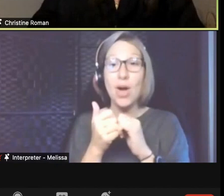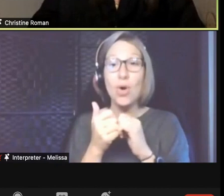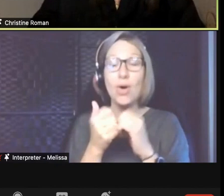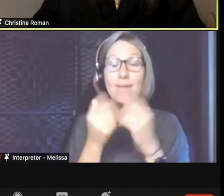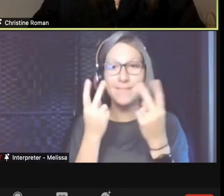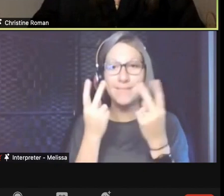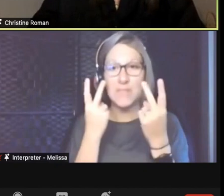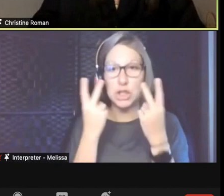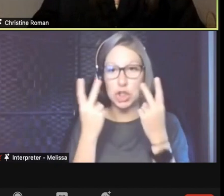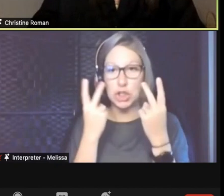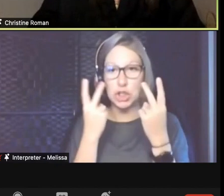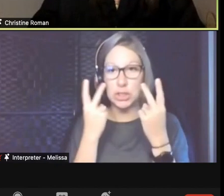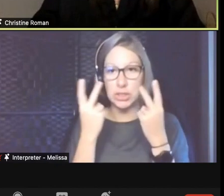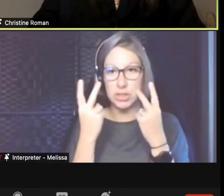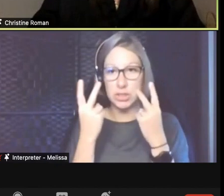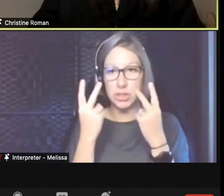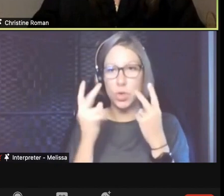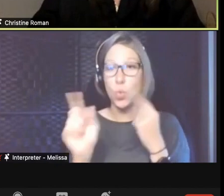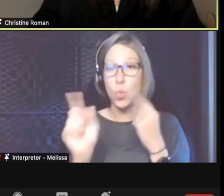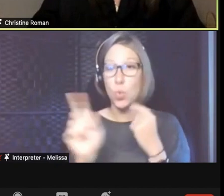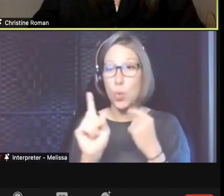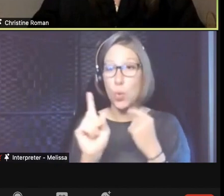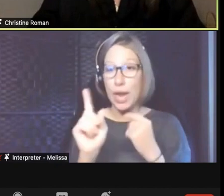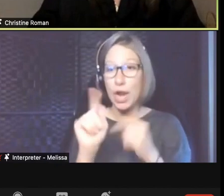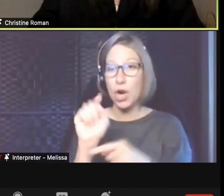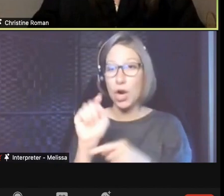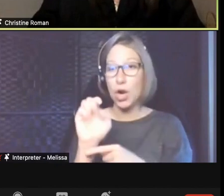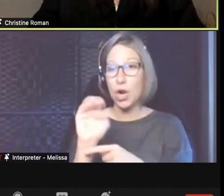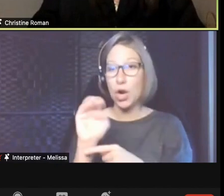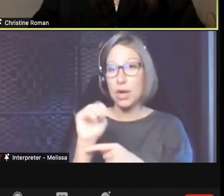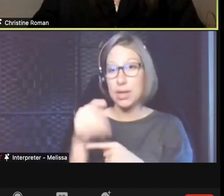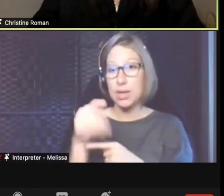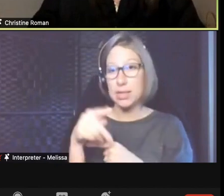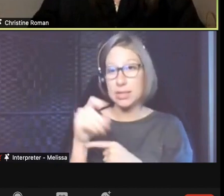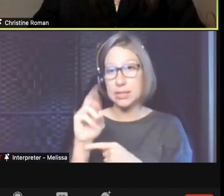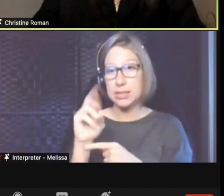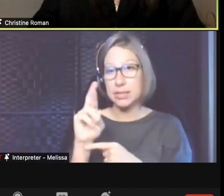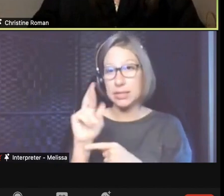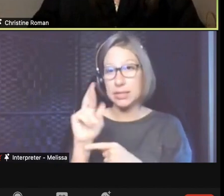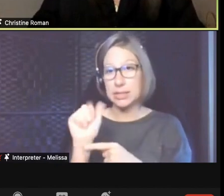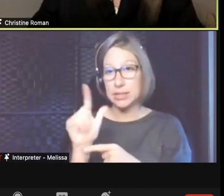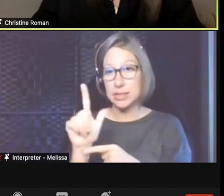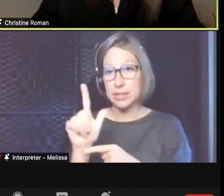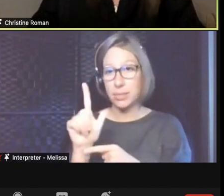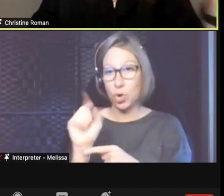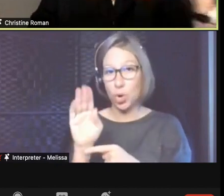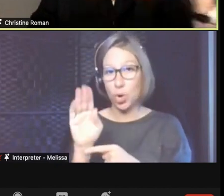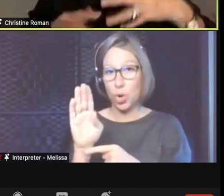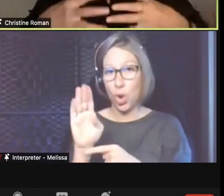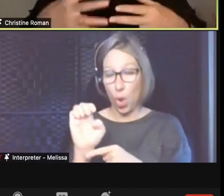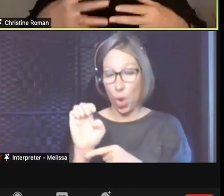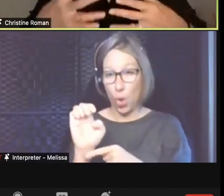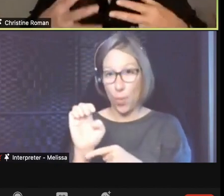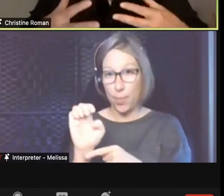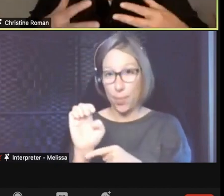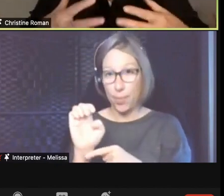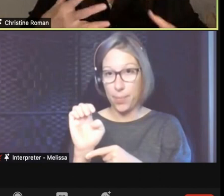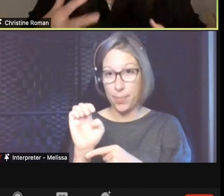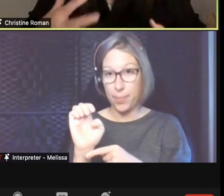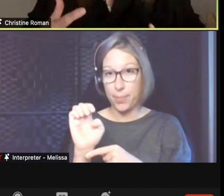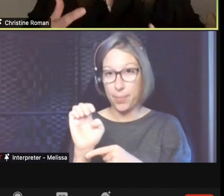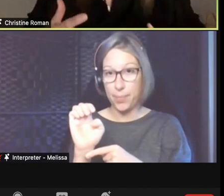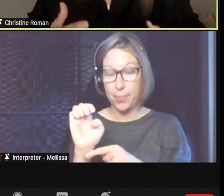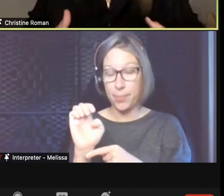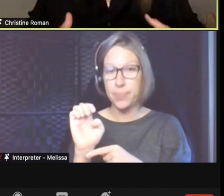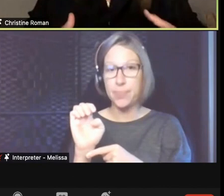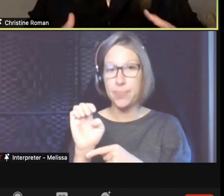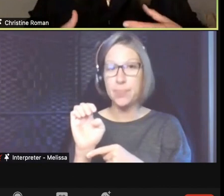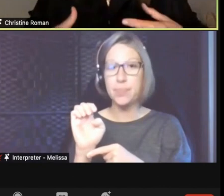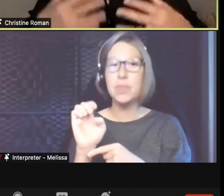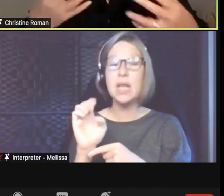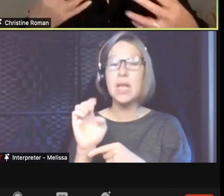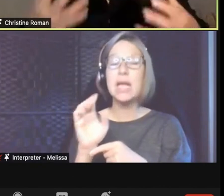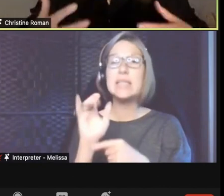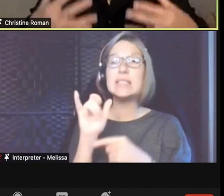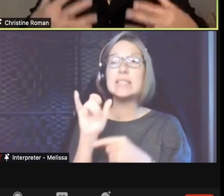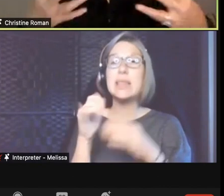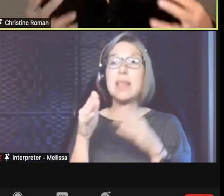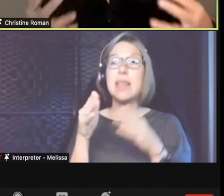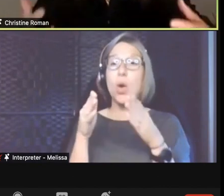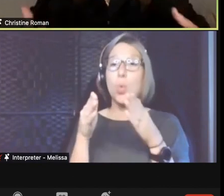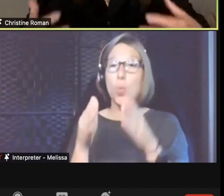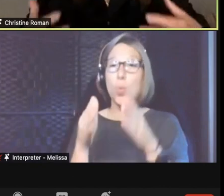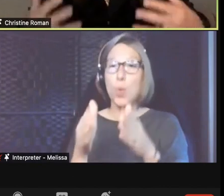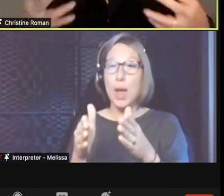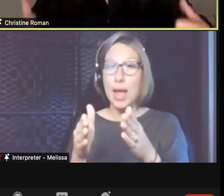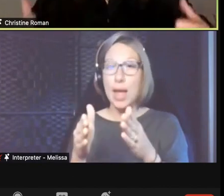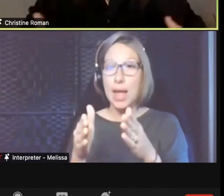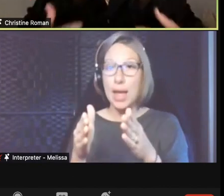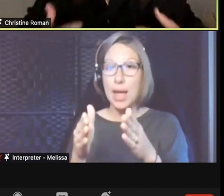primarily in the temporal lobe, and it impacts actions and emotions. So mirror neurons are that way that we get